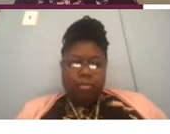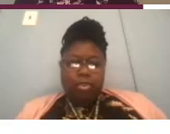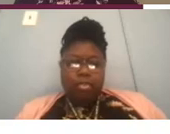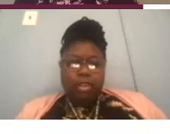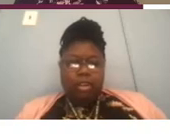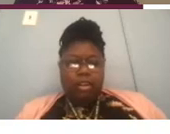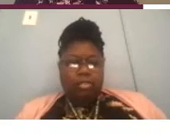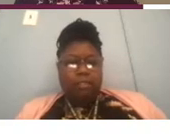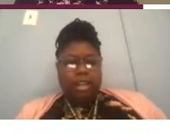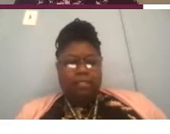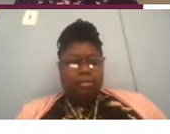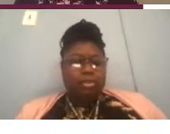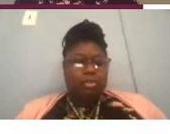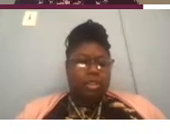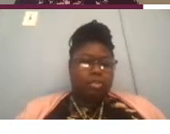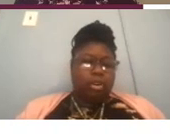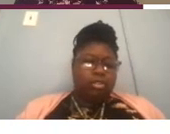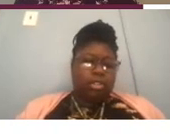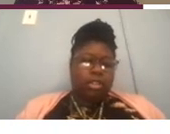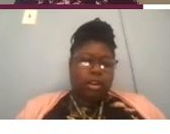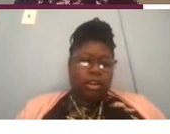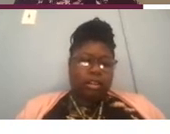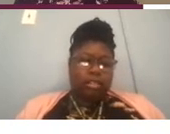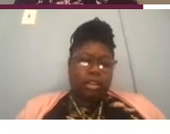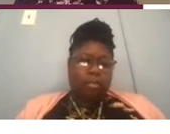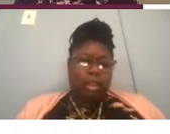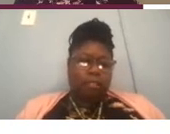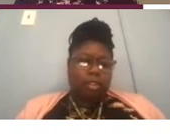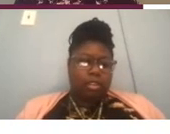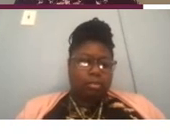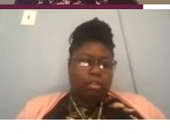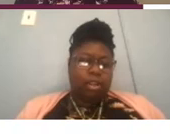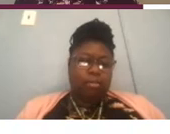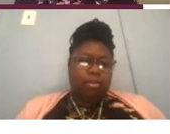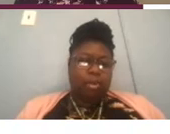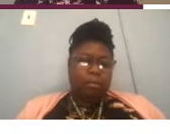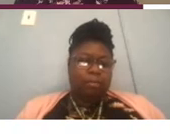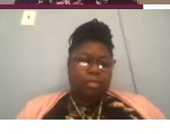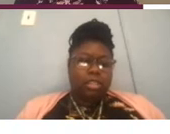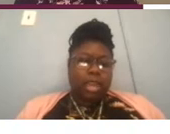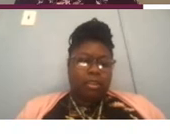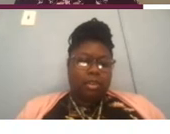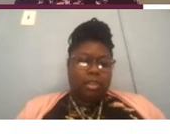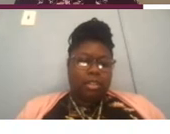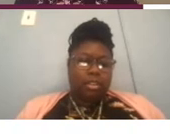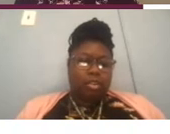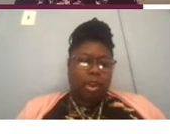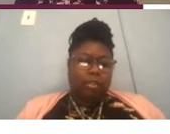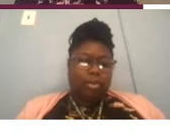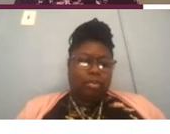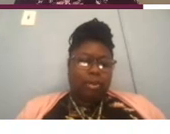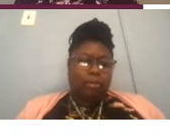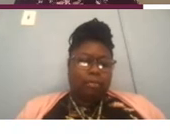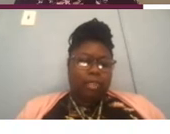The milkweed. There are 5 types of milkweed. The first one, starting at the top left, is a butterfly milkweed. The second one is an